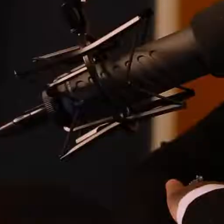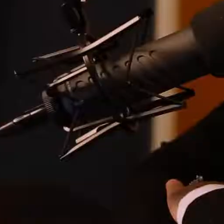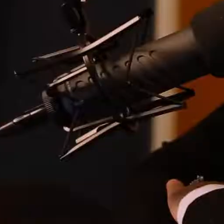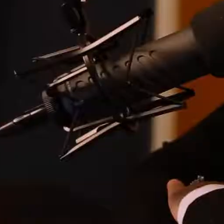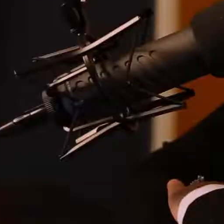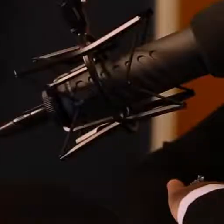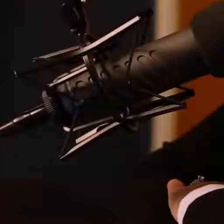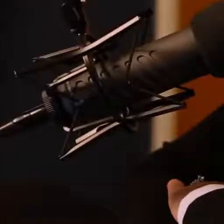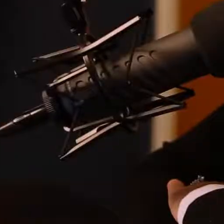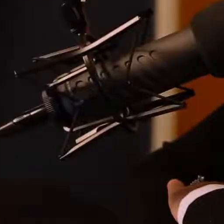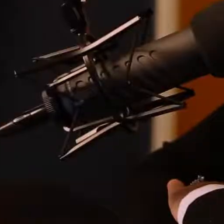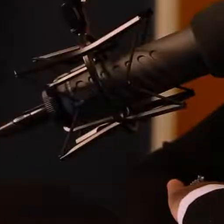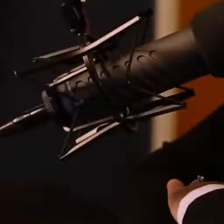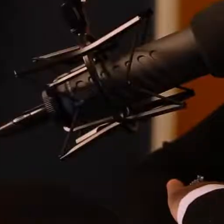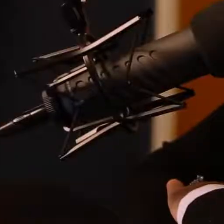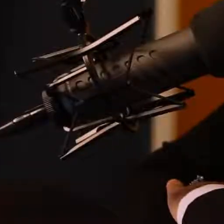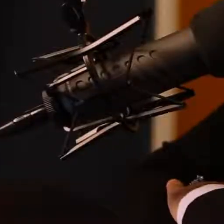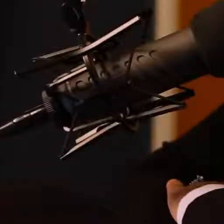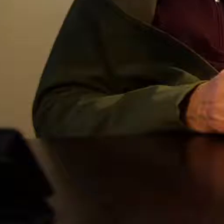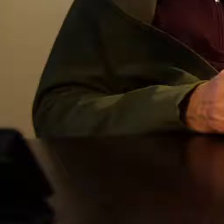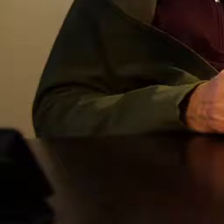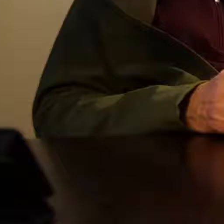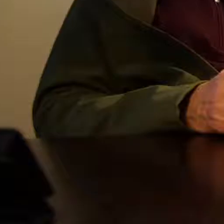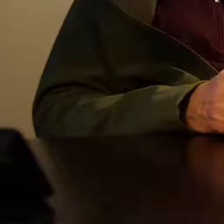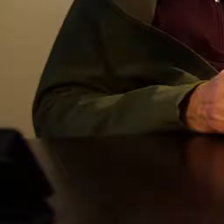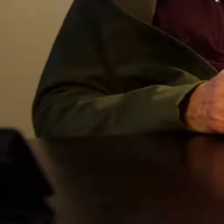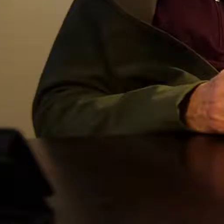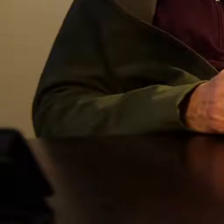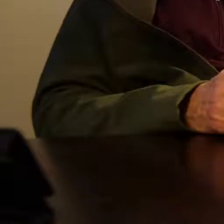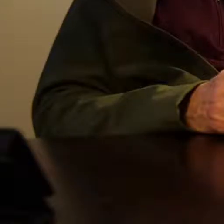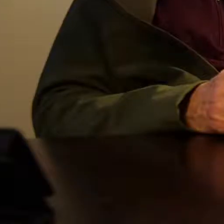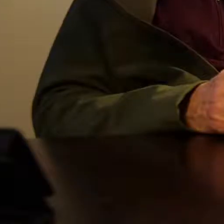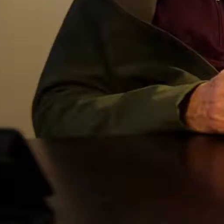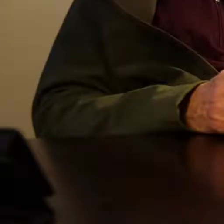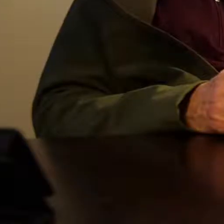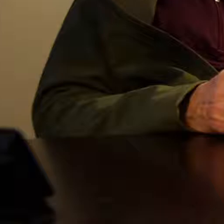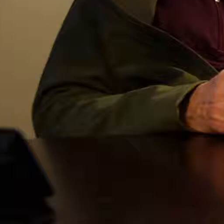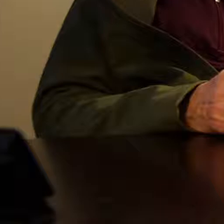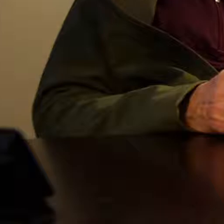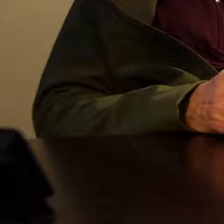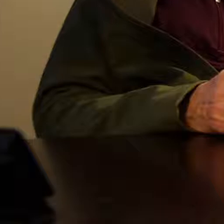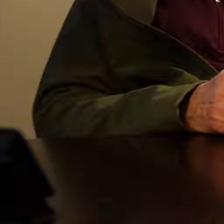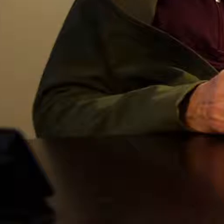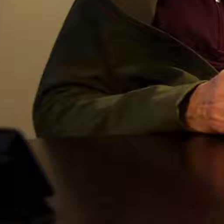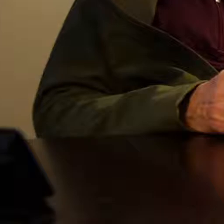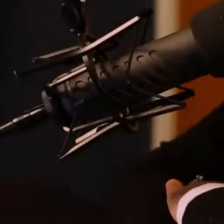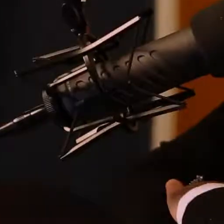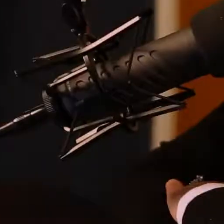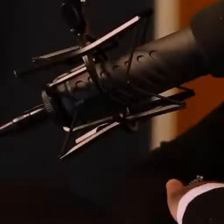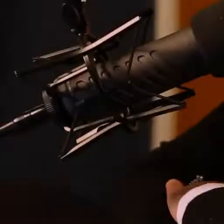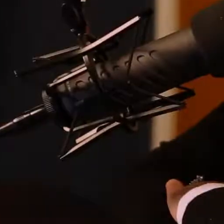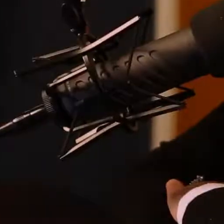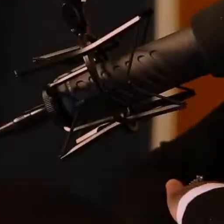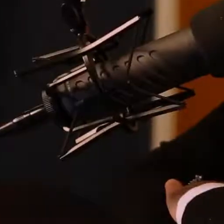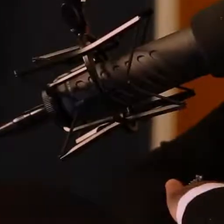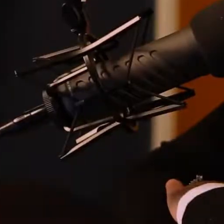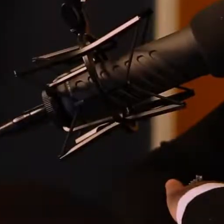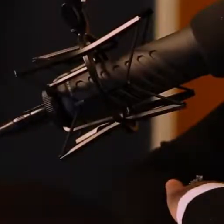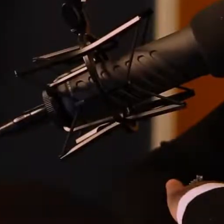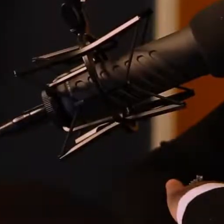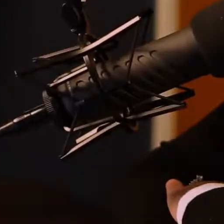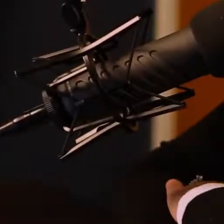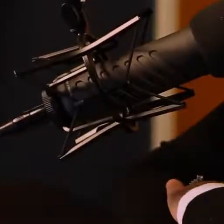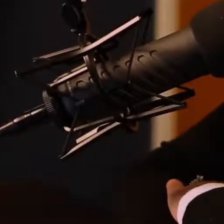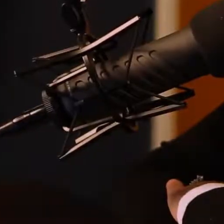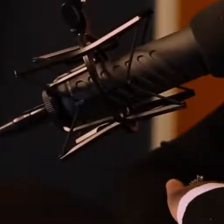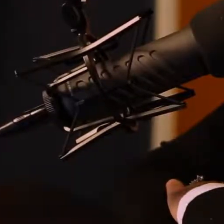to sing to you. We did, I love you, what more can I say? Believe me,